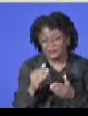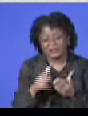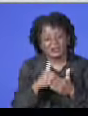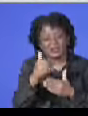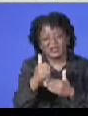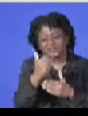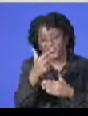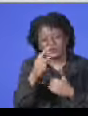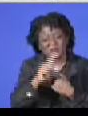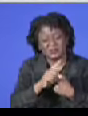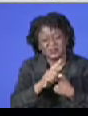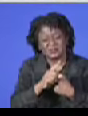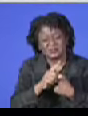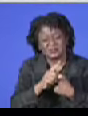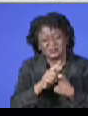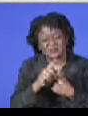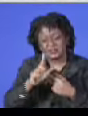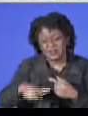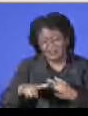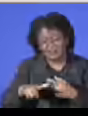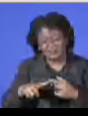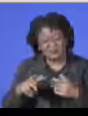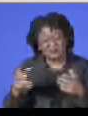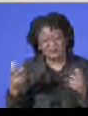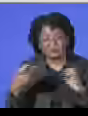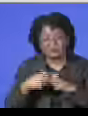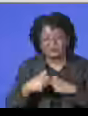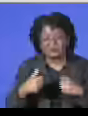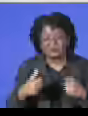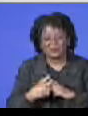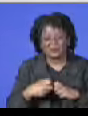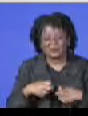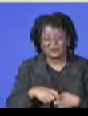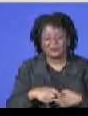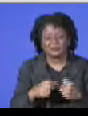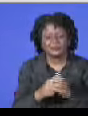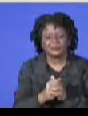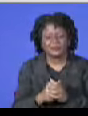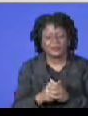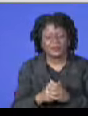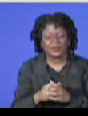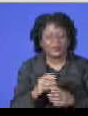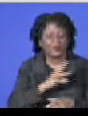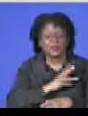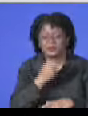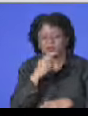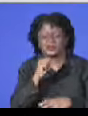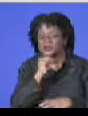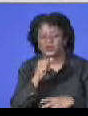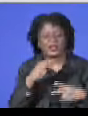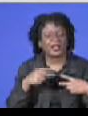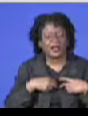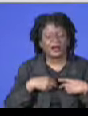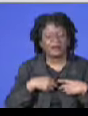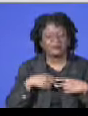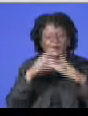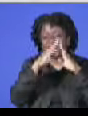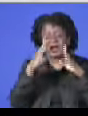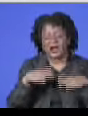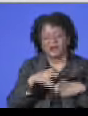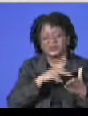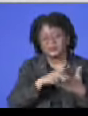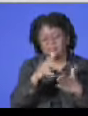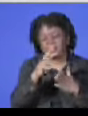next 3 months down the road, it can be a disaster. William says he does not have a mortgage and has offered his tenants a month free and has